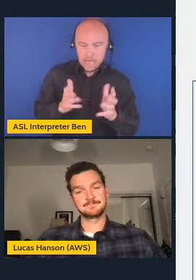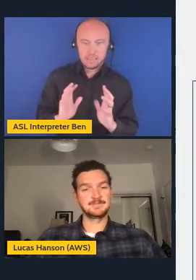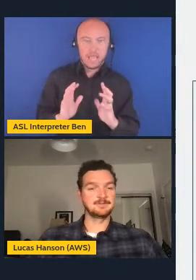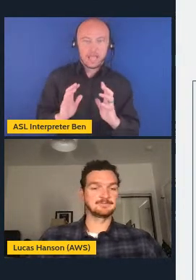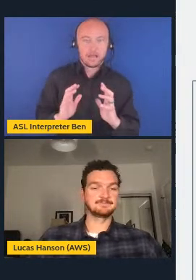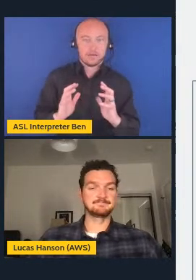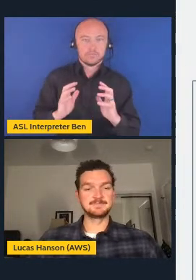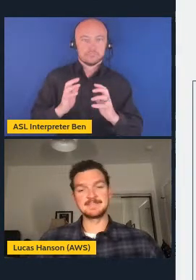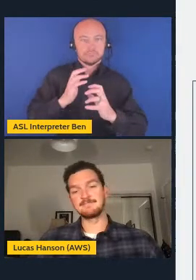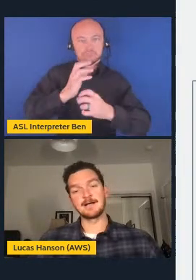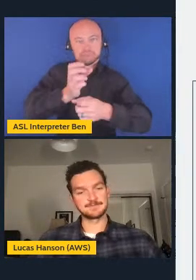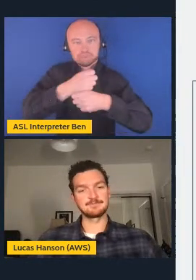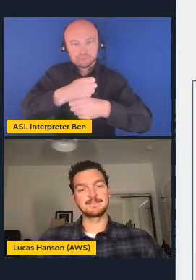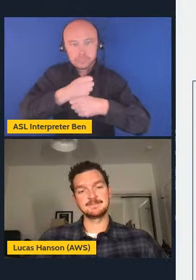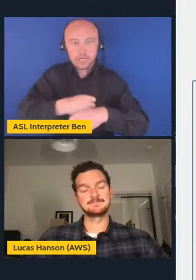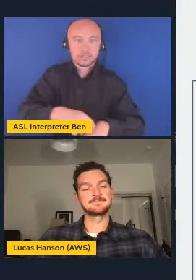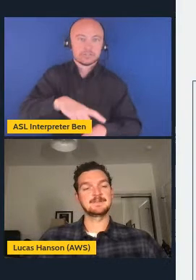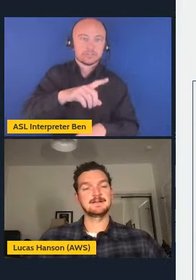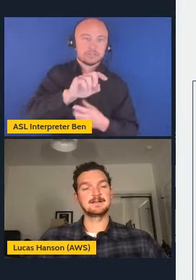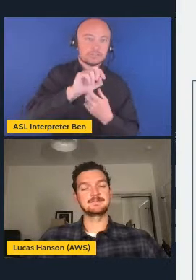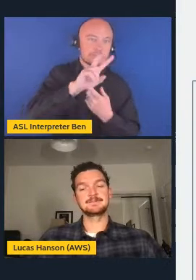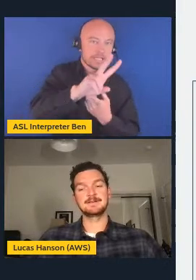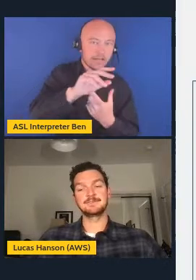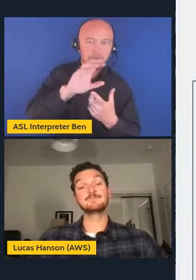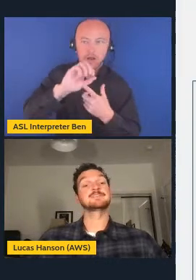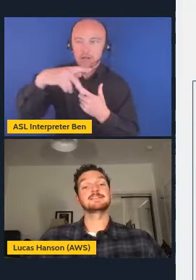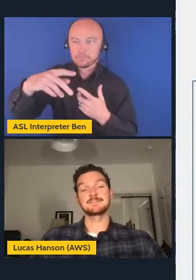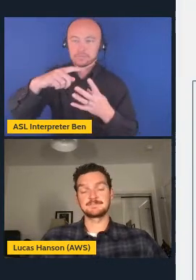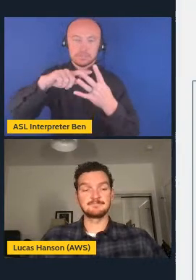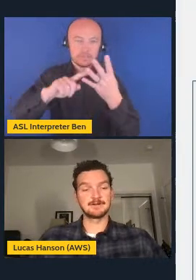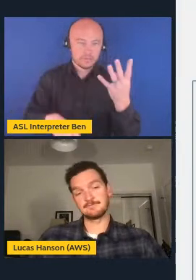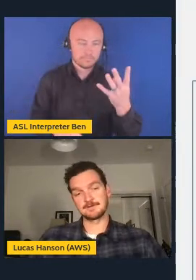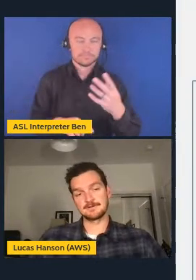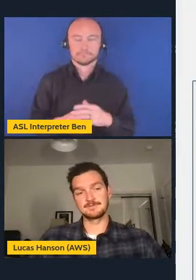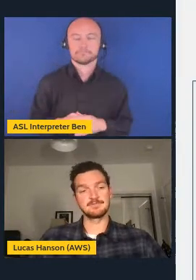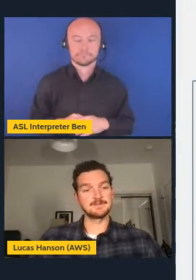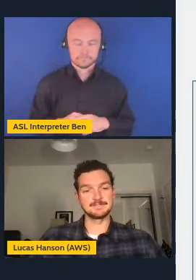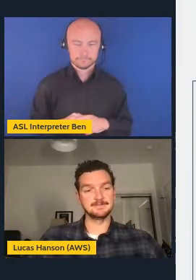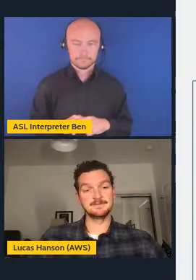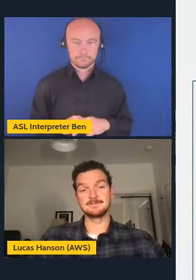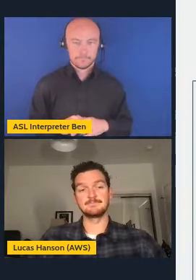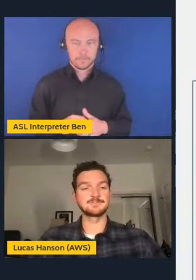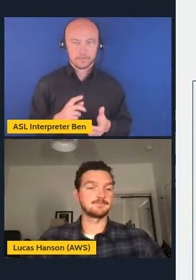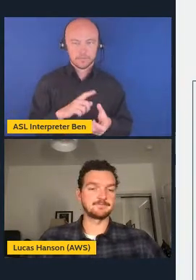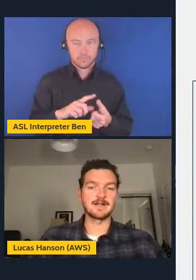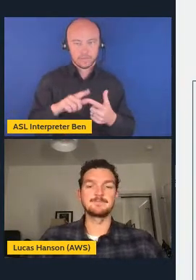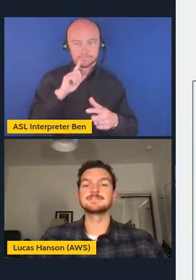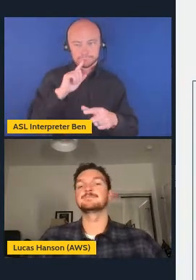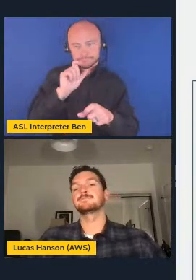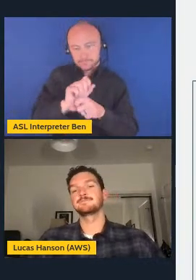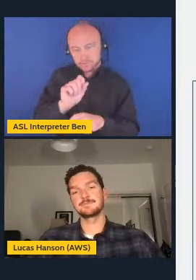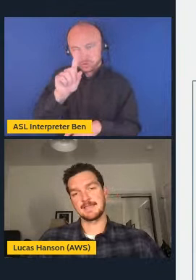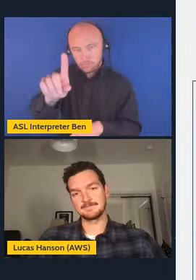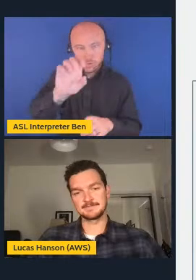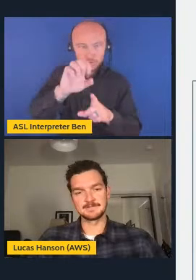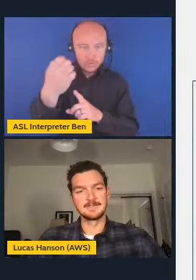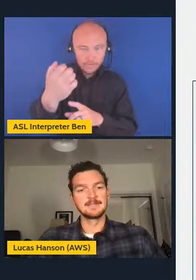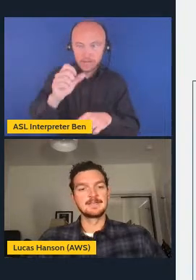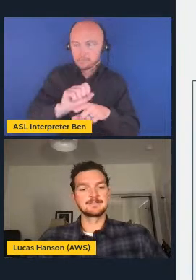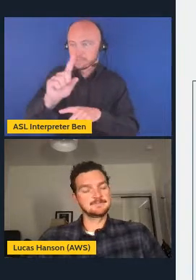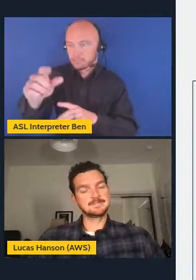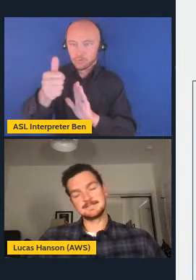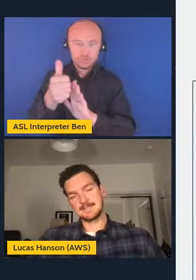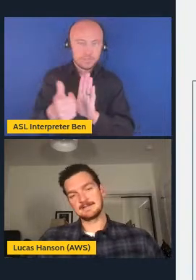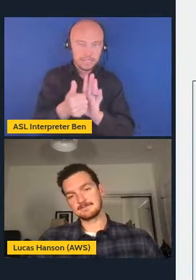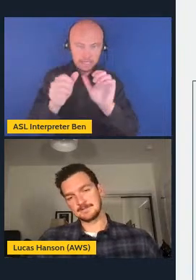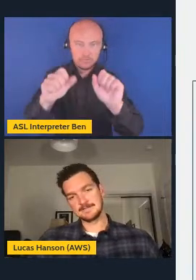production DevOps ready use cases where we're deploying to multiple environments and multiple accounts.